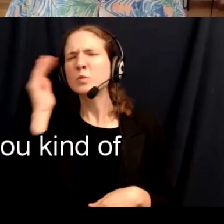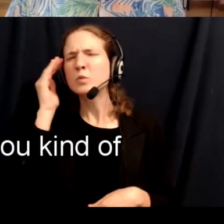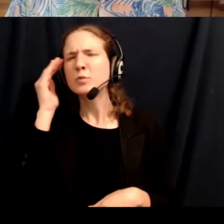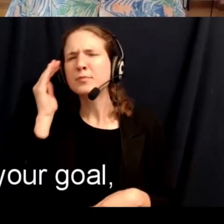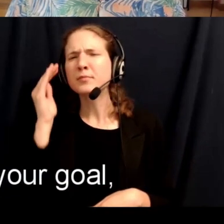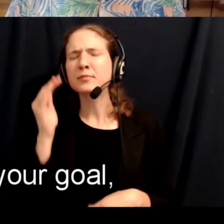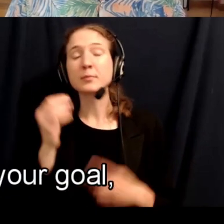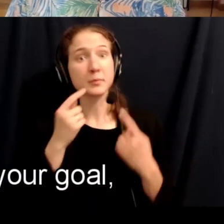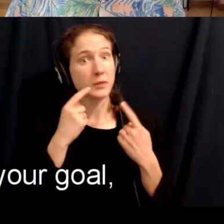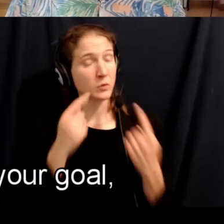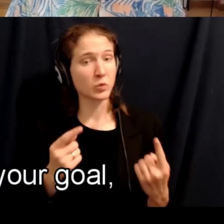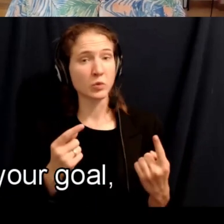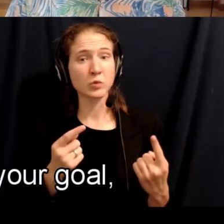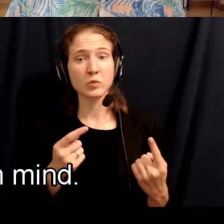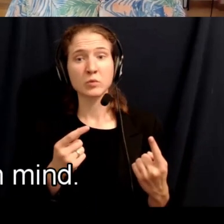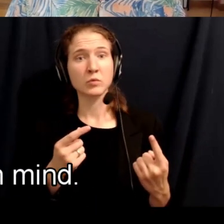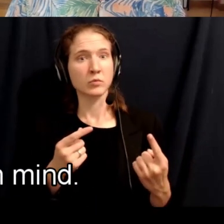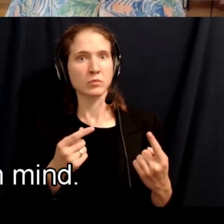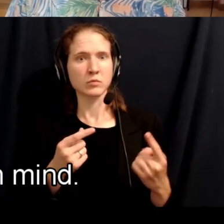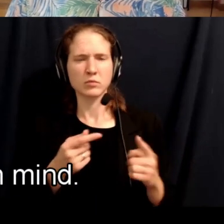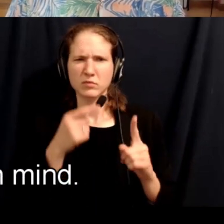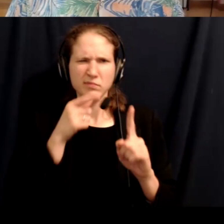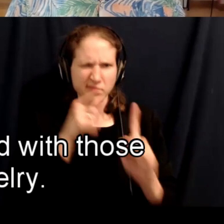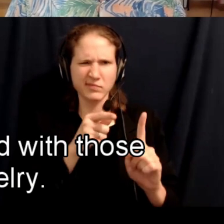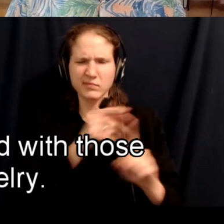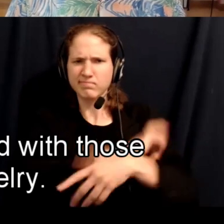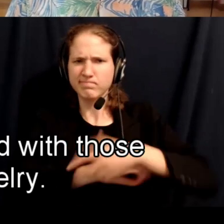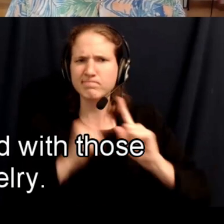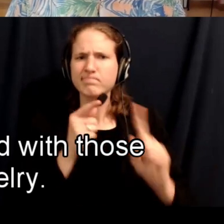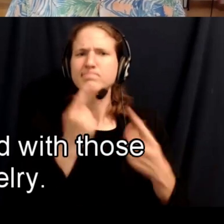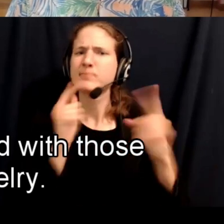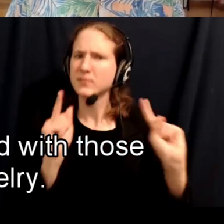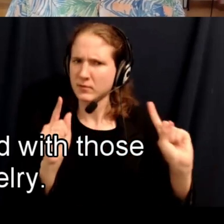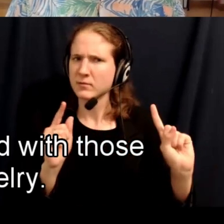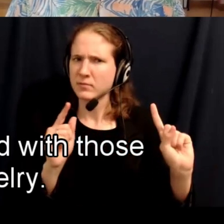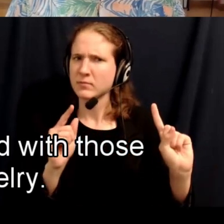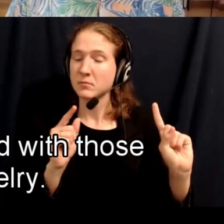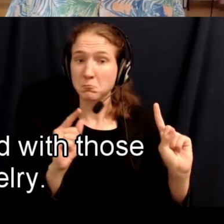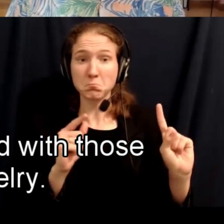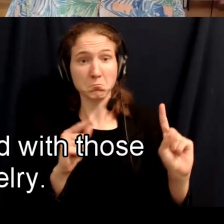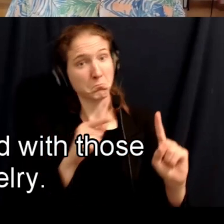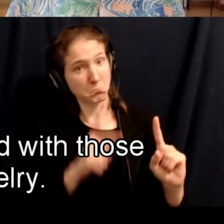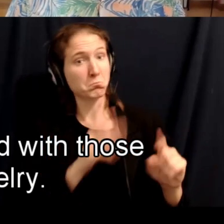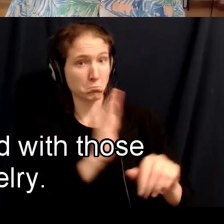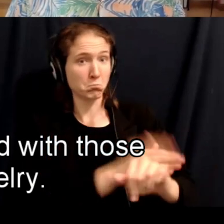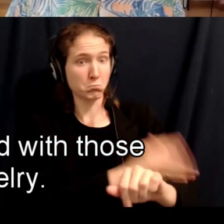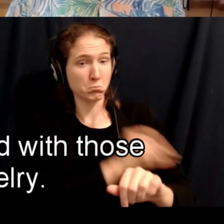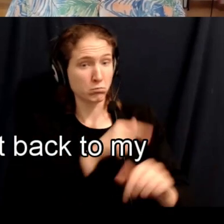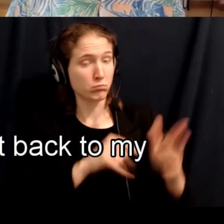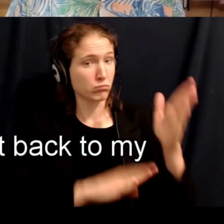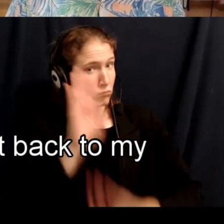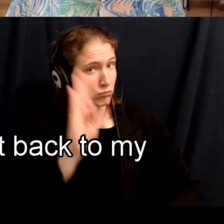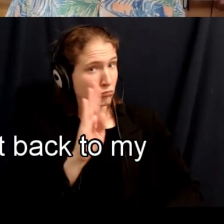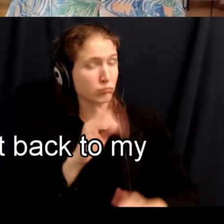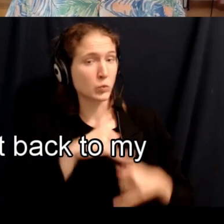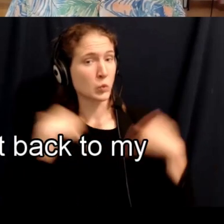kind of succeed with the things you have goals set in mind, and I've kind of succeeded in those with those goals with my jewelry,